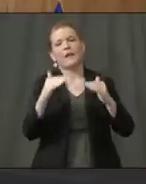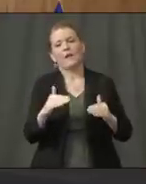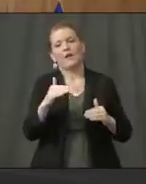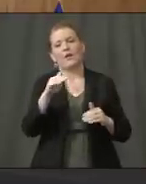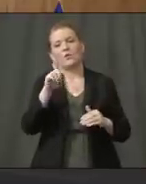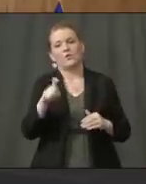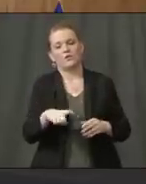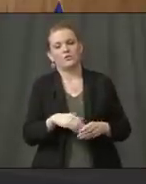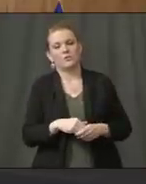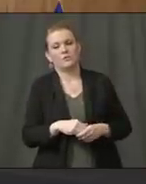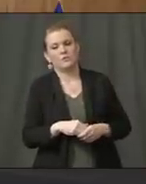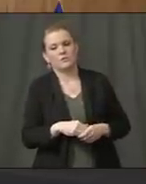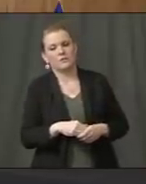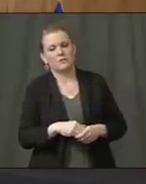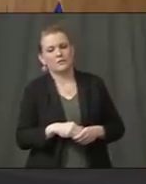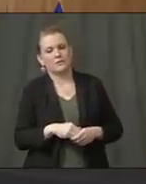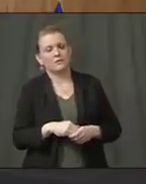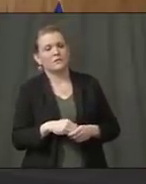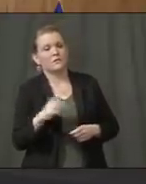Hello.